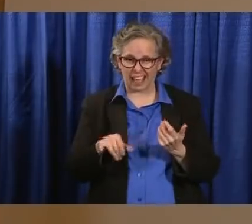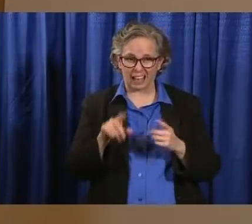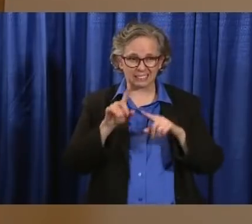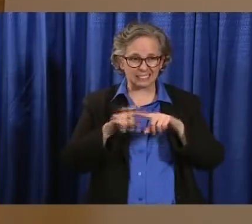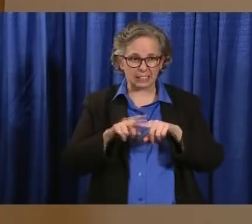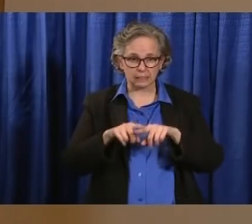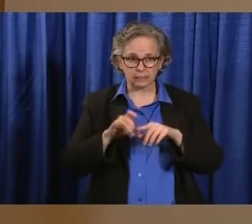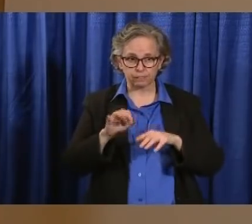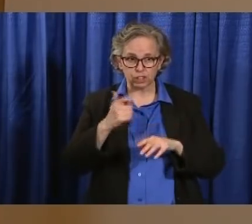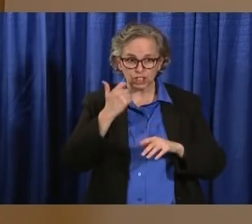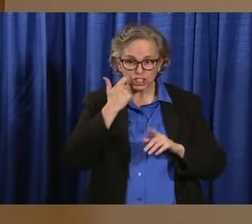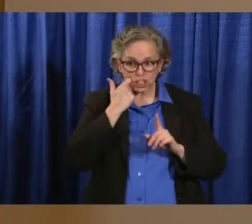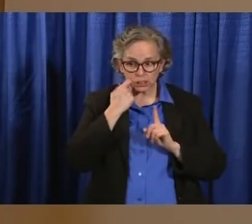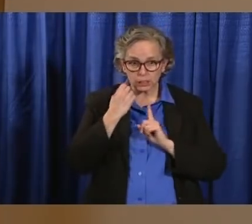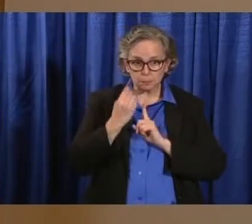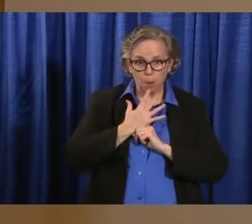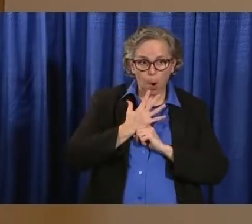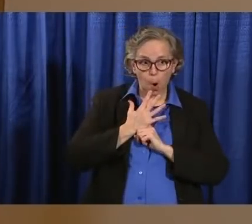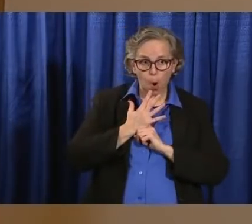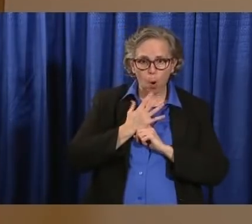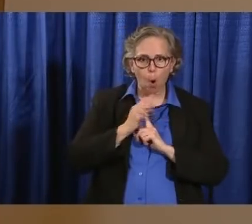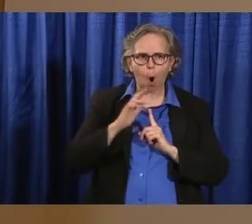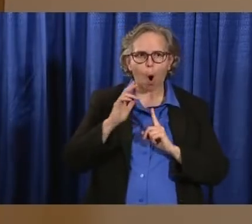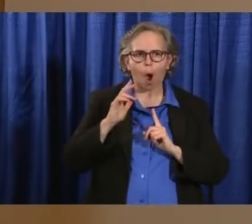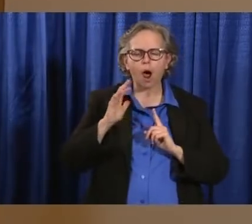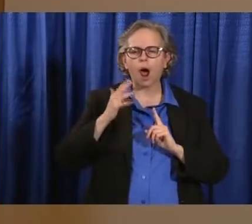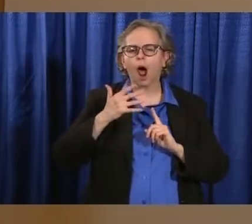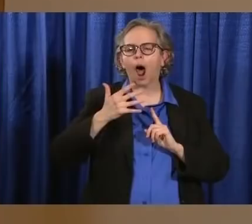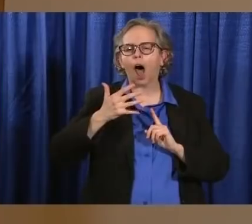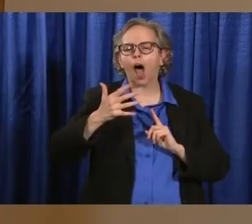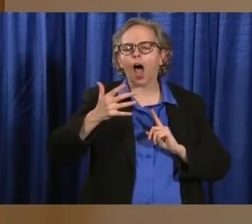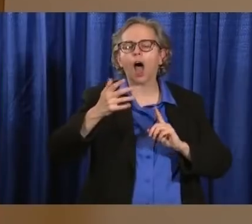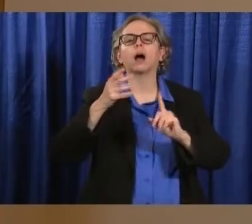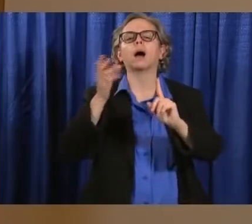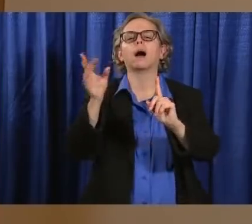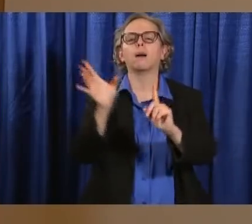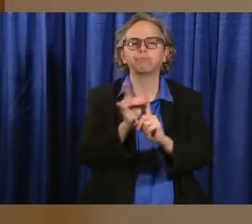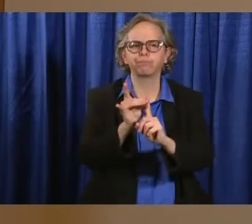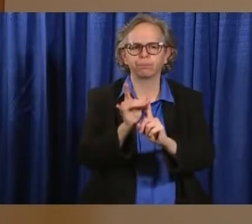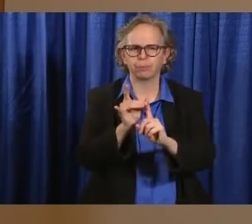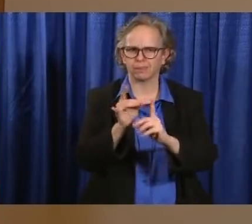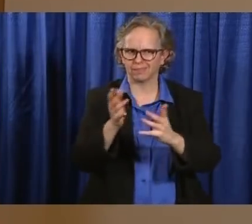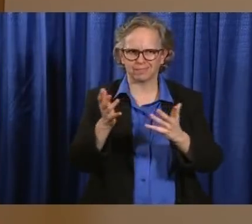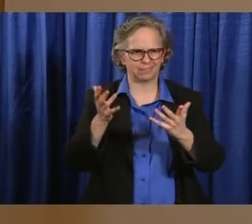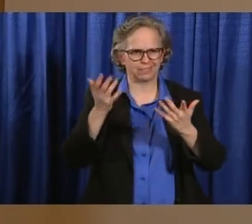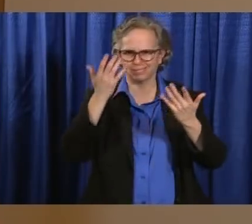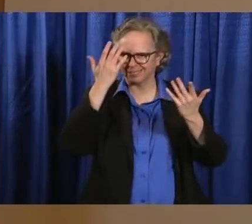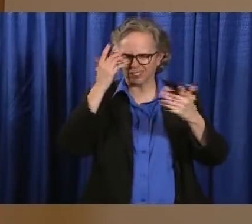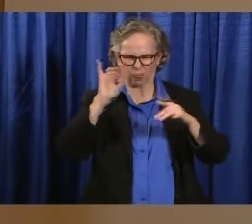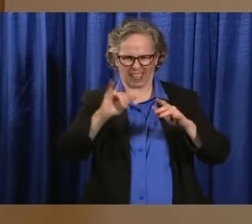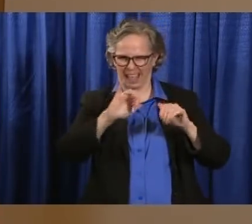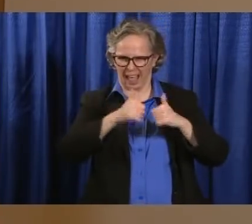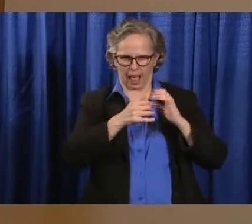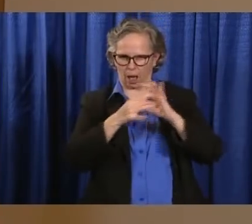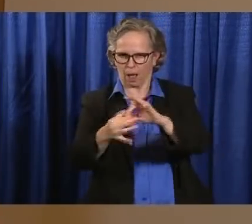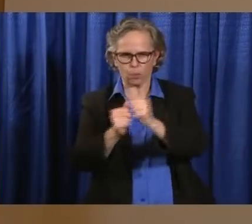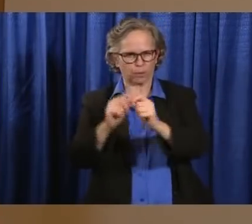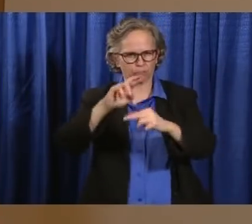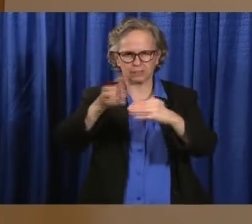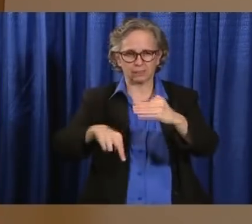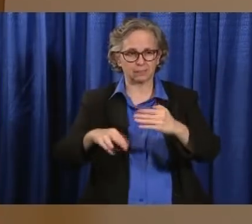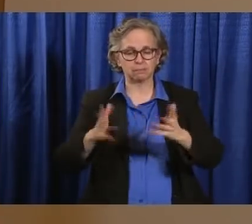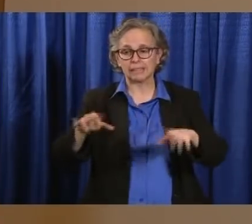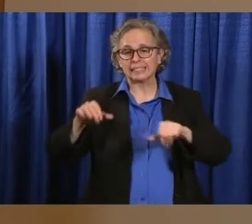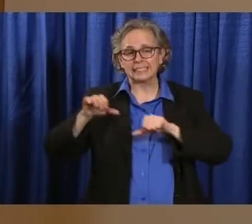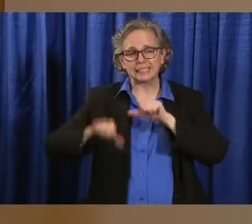at any given time. There's also not perfect science on when people stop shedding the virus. So it's tricky.